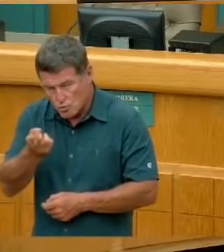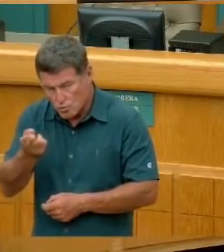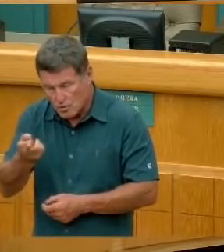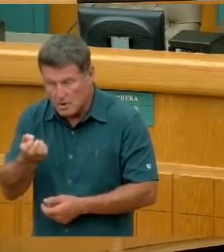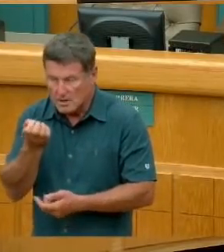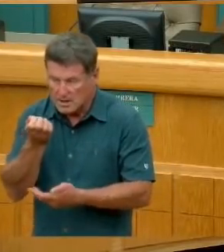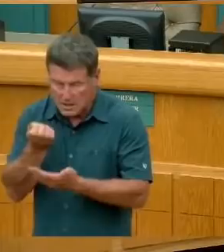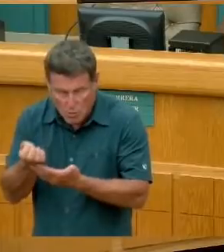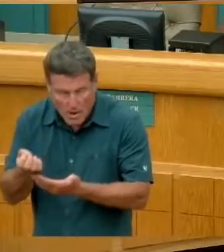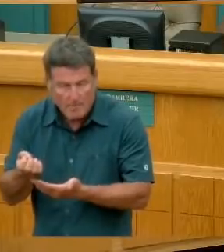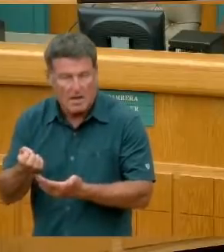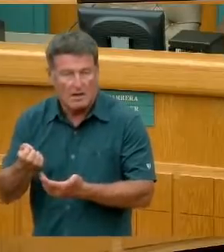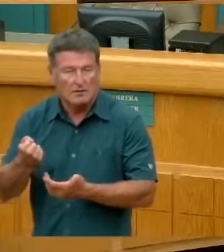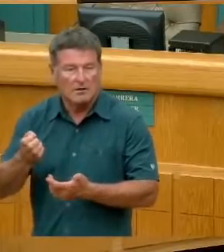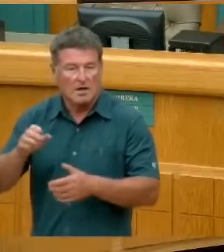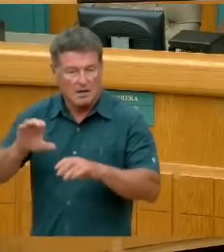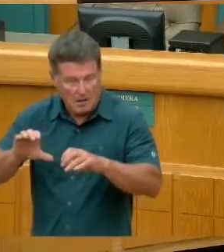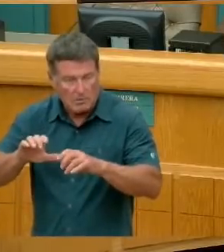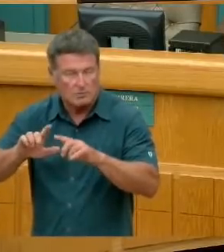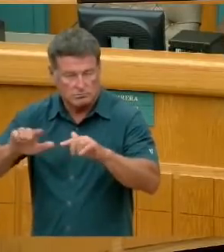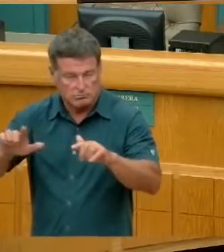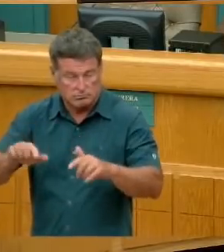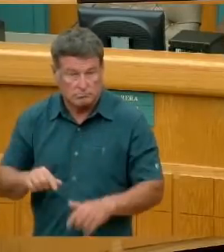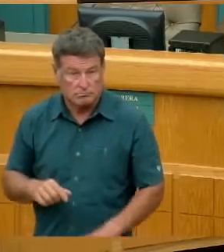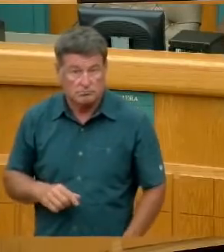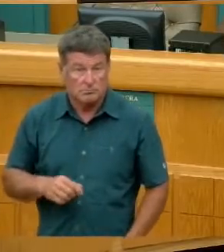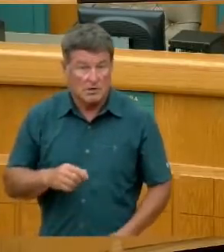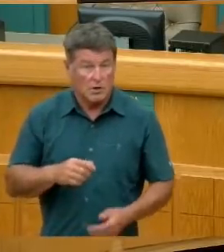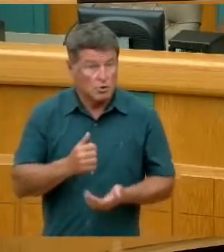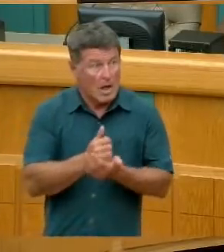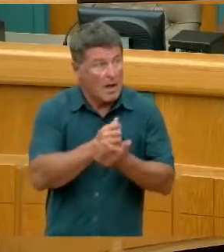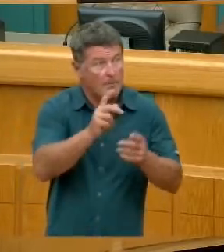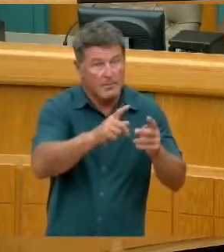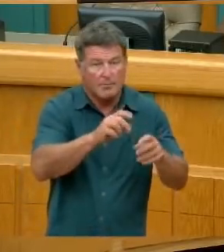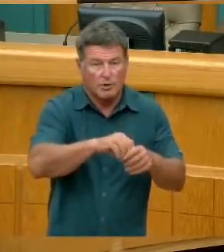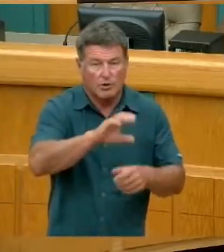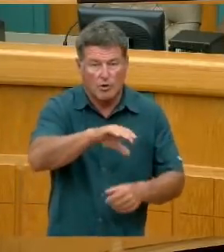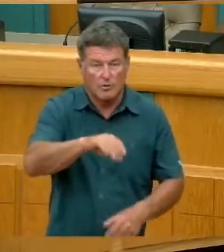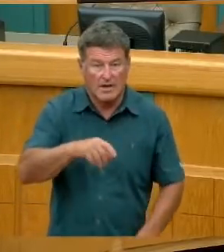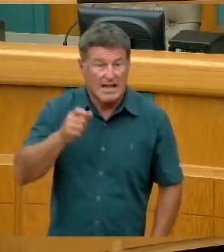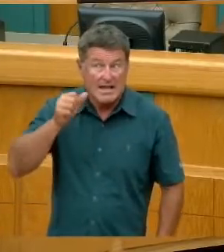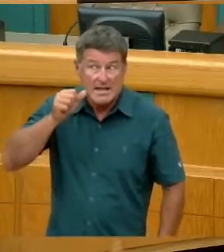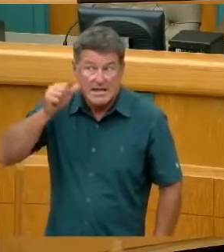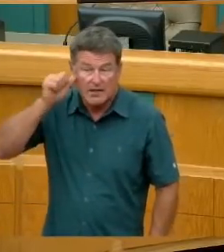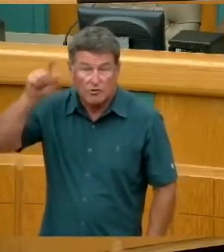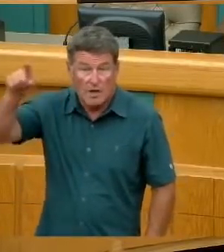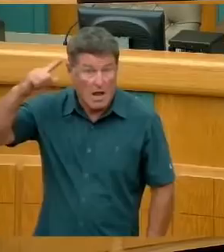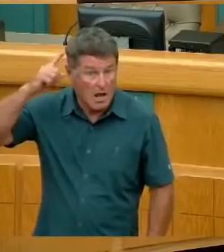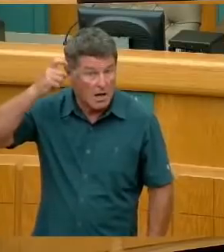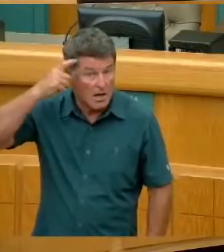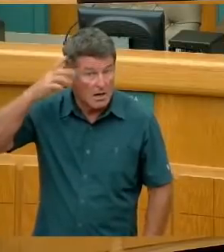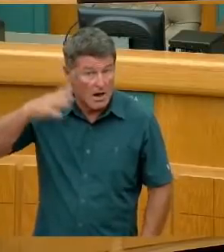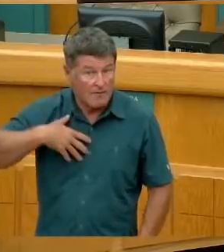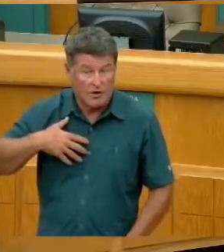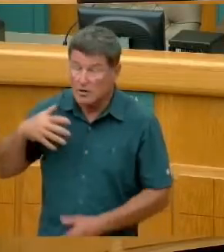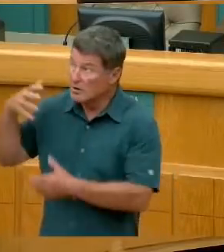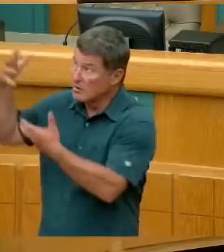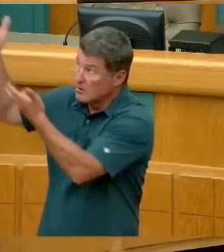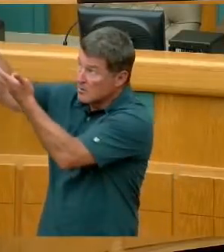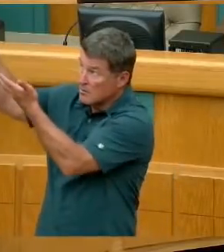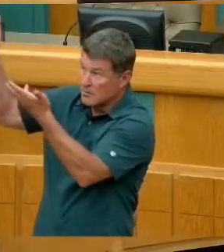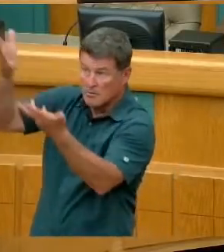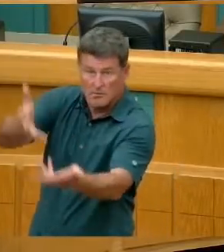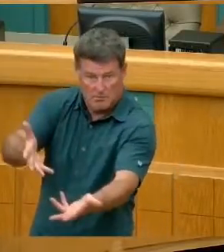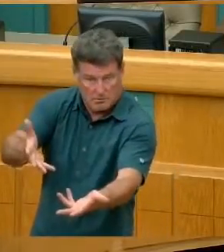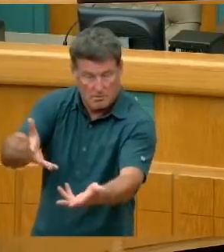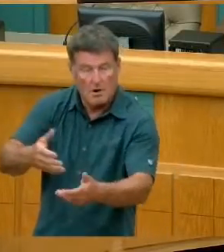in our community. As of yesterday, Governor Abbott has secured federal resources from the Department of